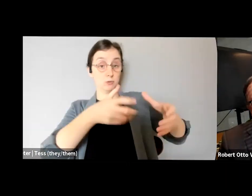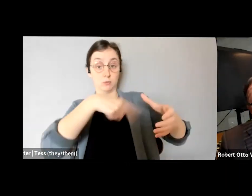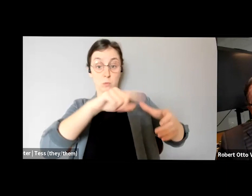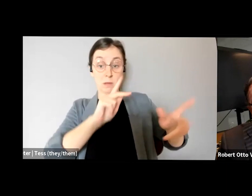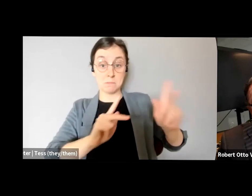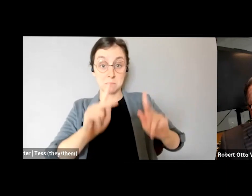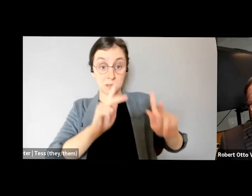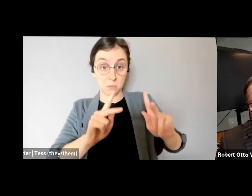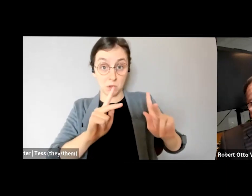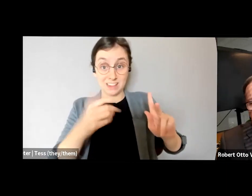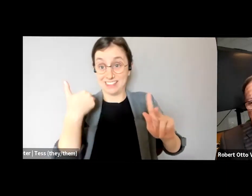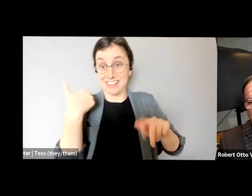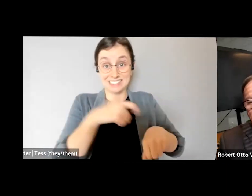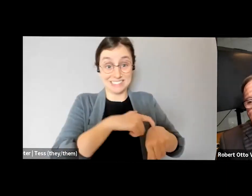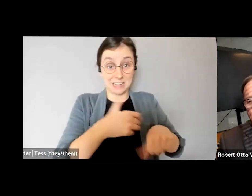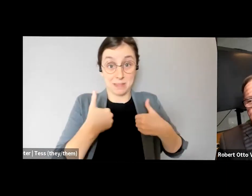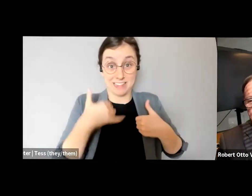in 1944.